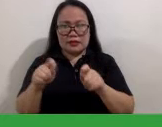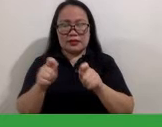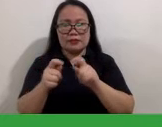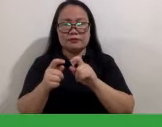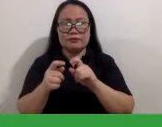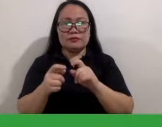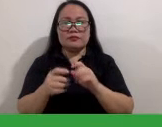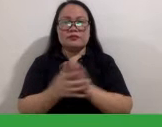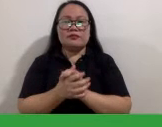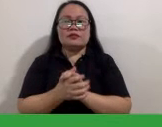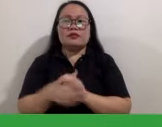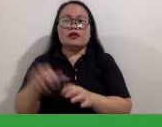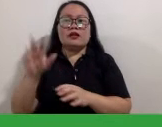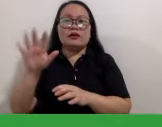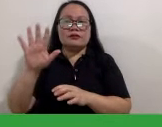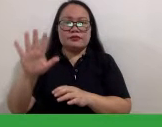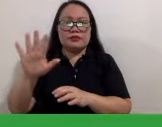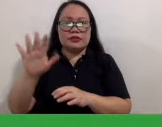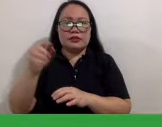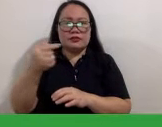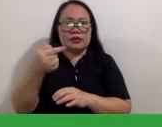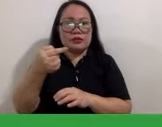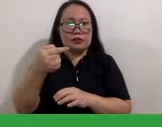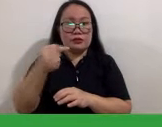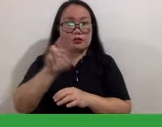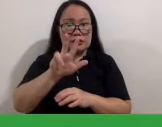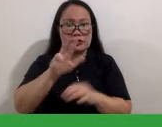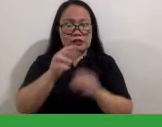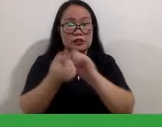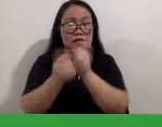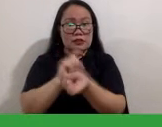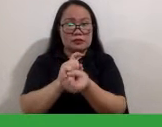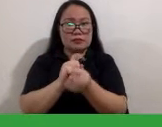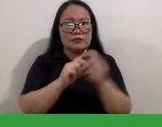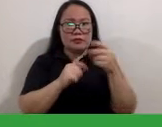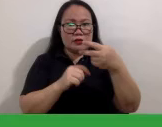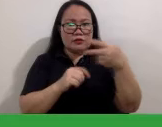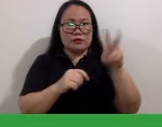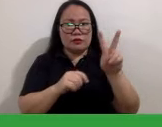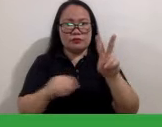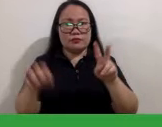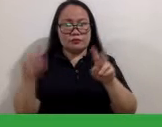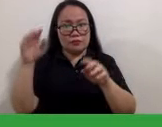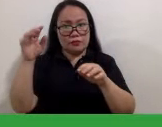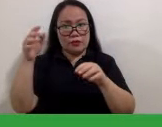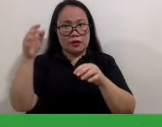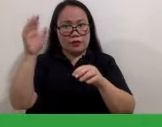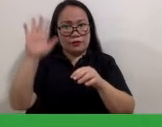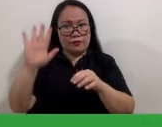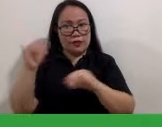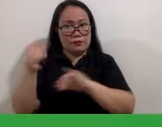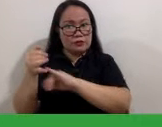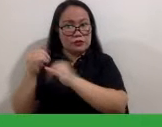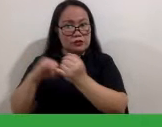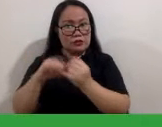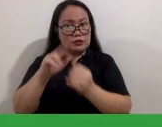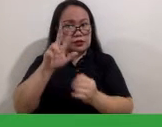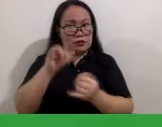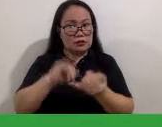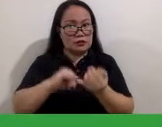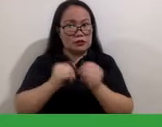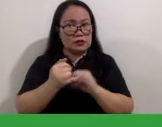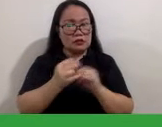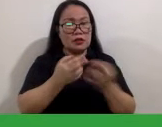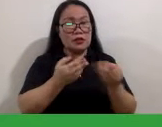If I have 5 minus 3 is equal to 2. 5 is an integer, 3 is also an integer, and the resulting difference